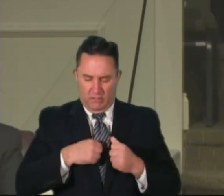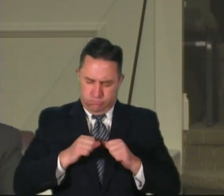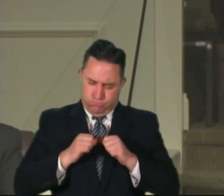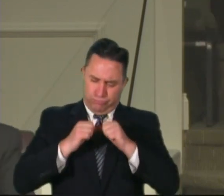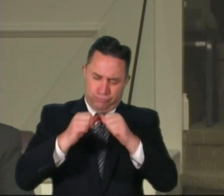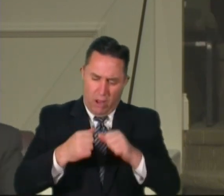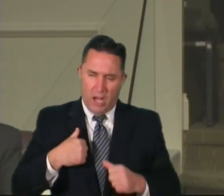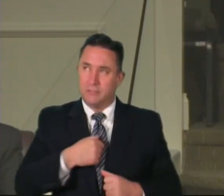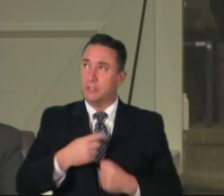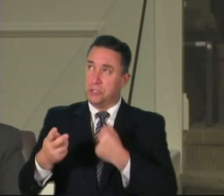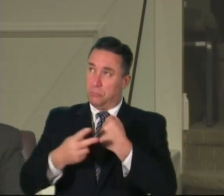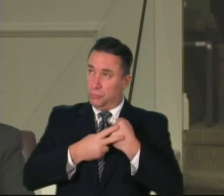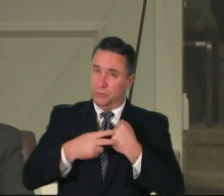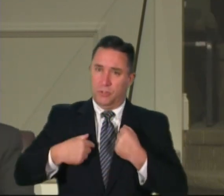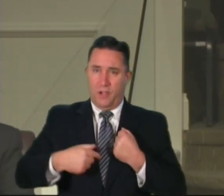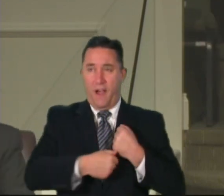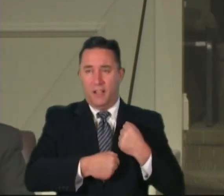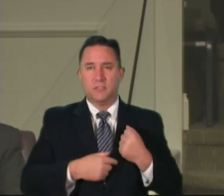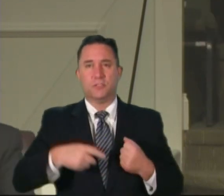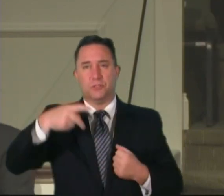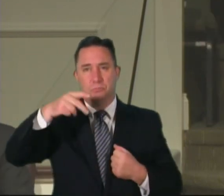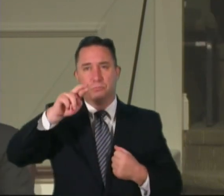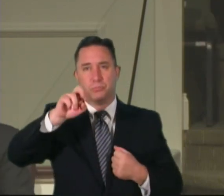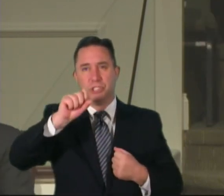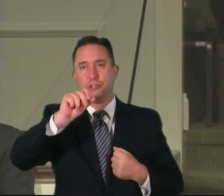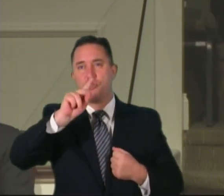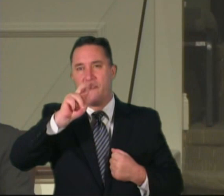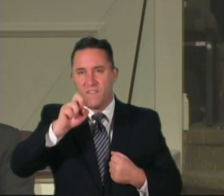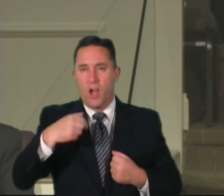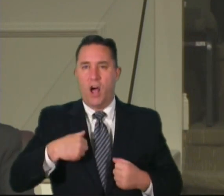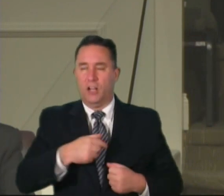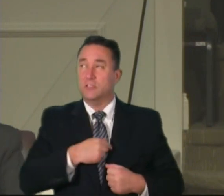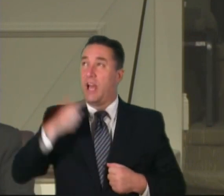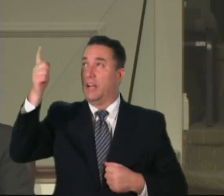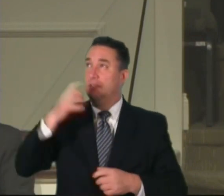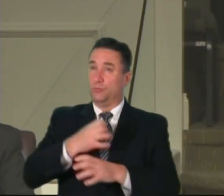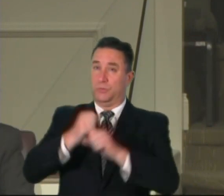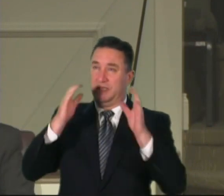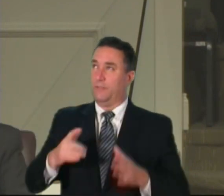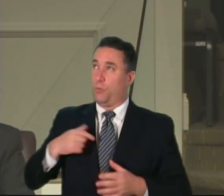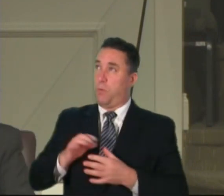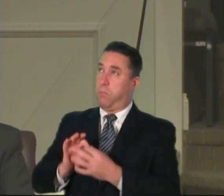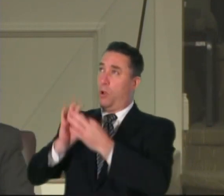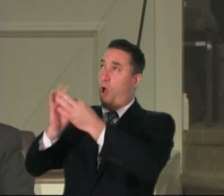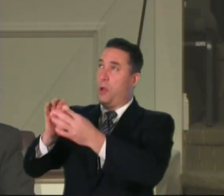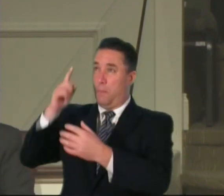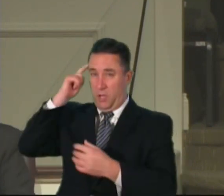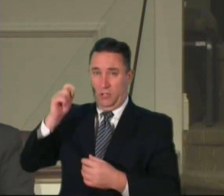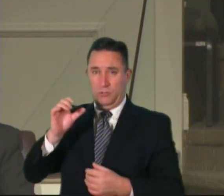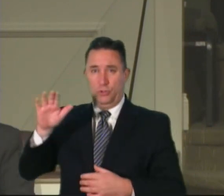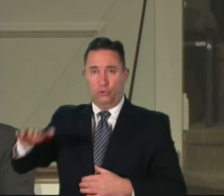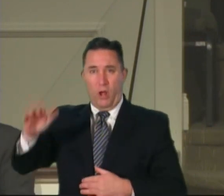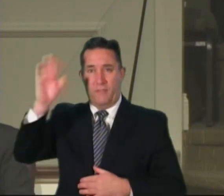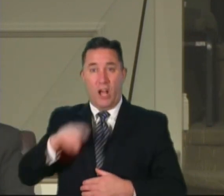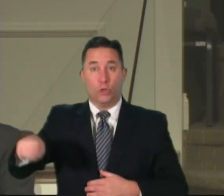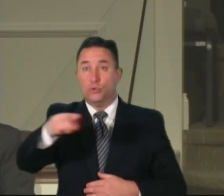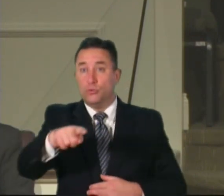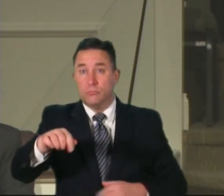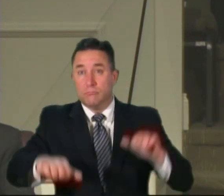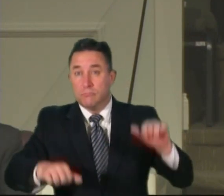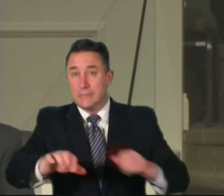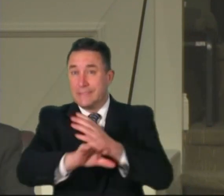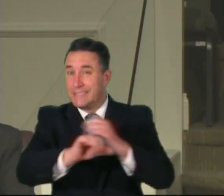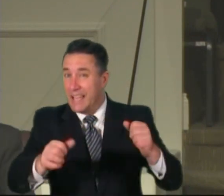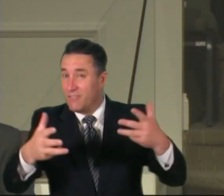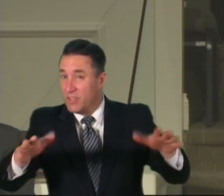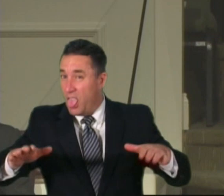sustained us. He's our preserver, but also He's our Redeemer. We belong to Him as a child of God. And if you're not sure you're saved,